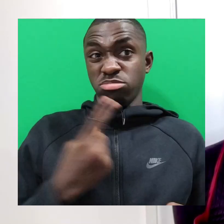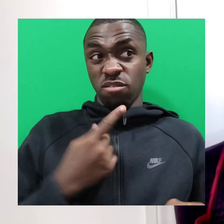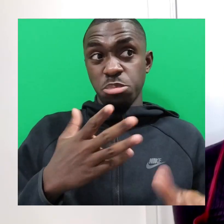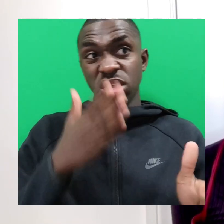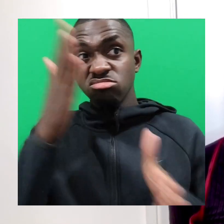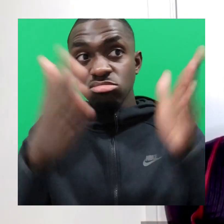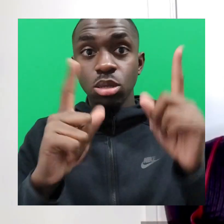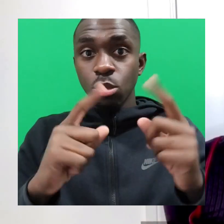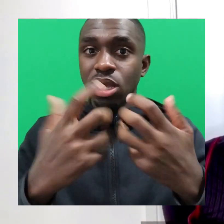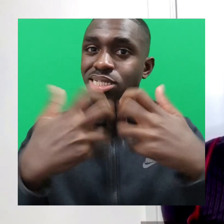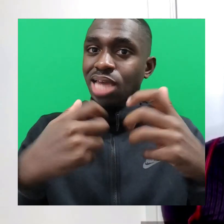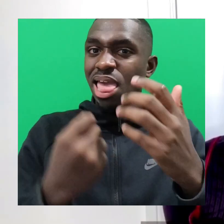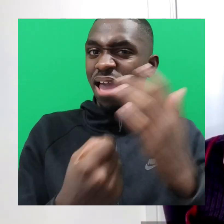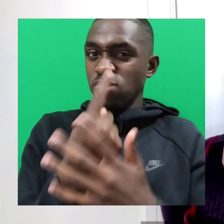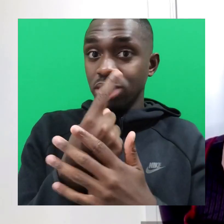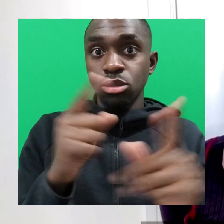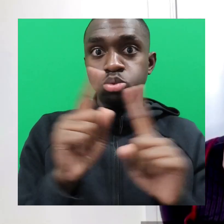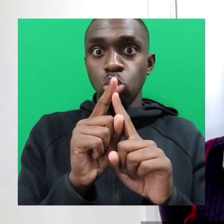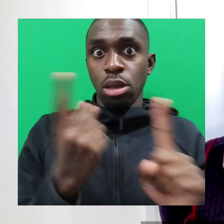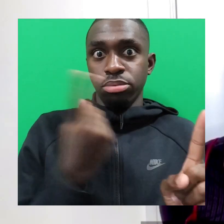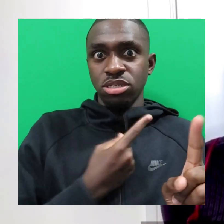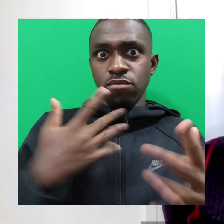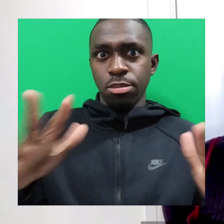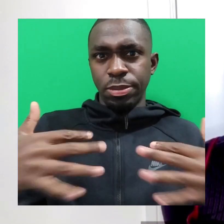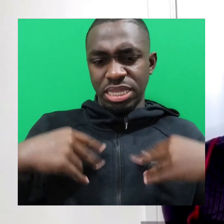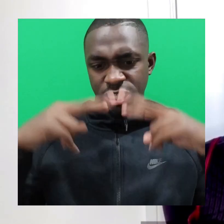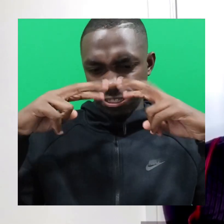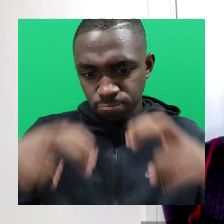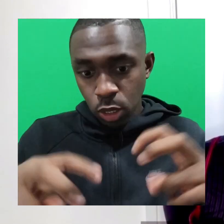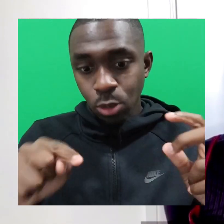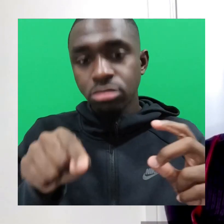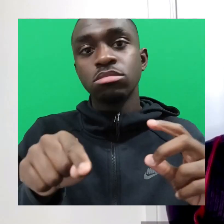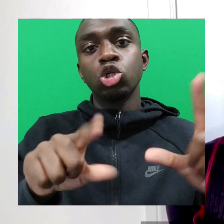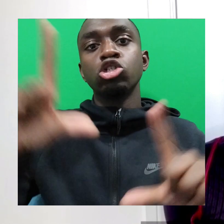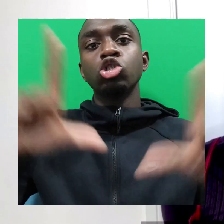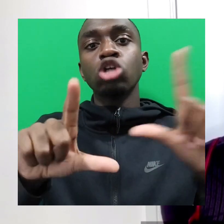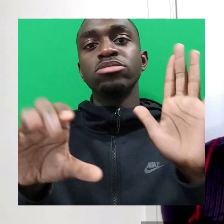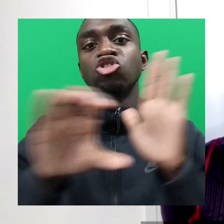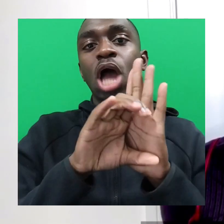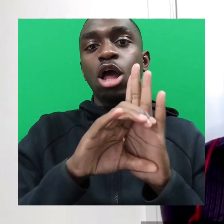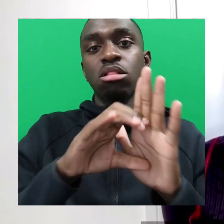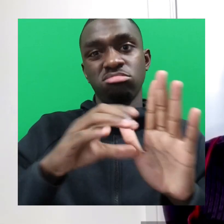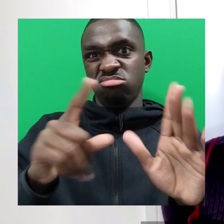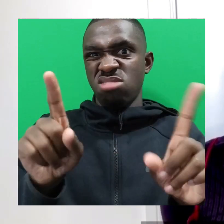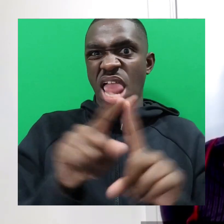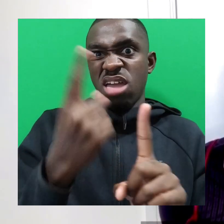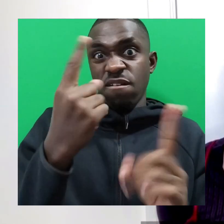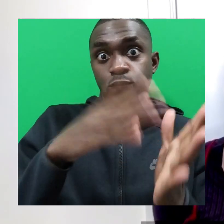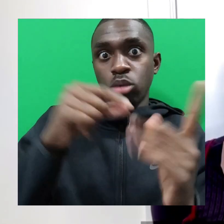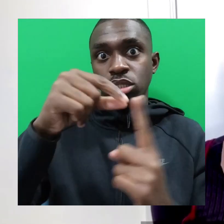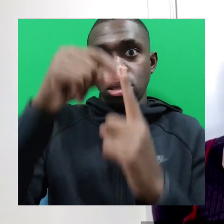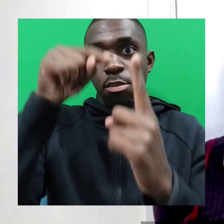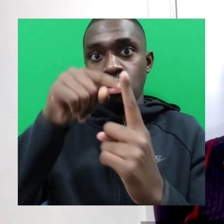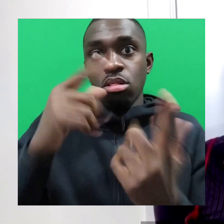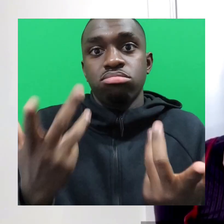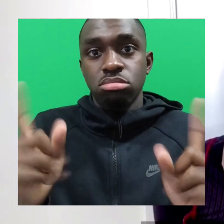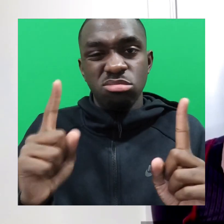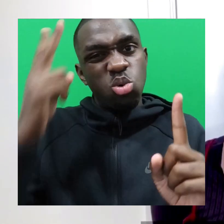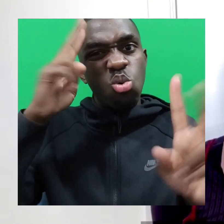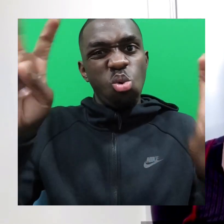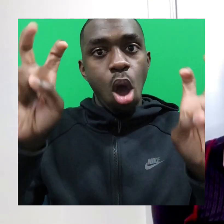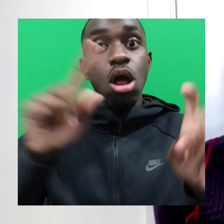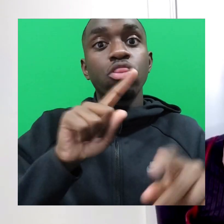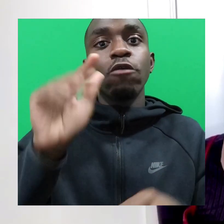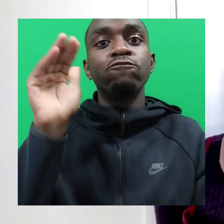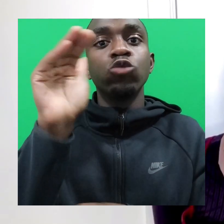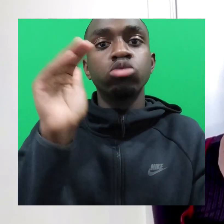the application. Now, fast forward to November 2018, I got a call back and they asked me on the phone,